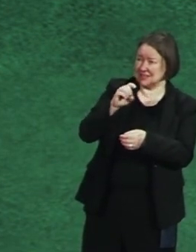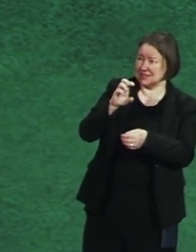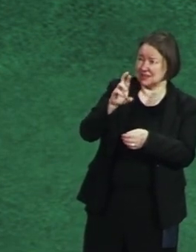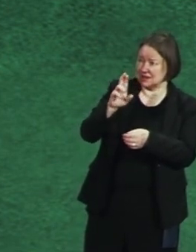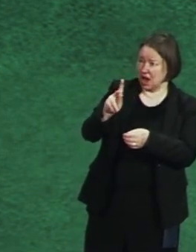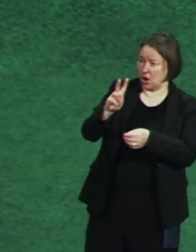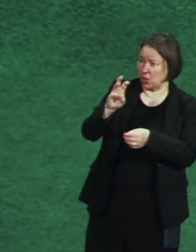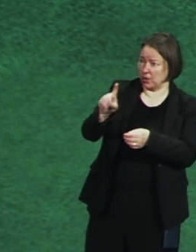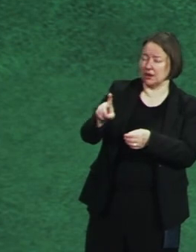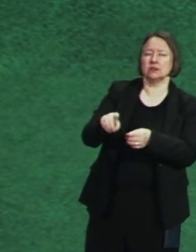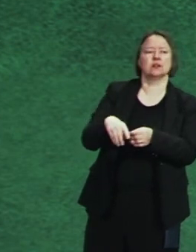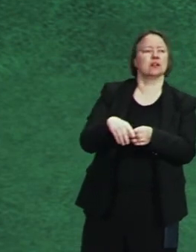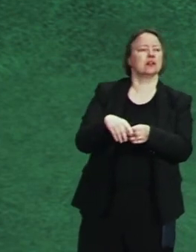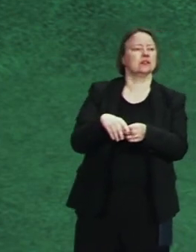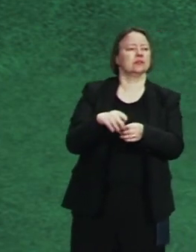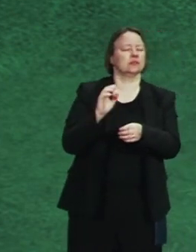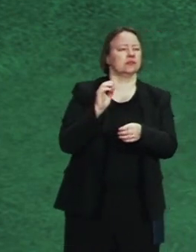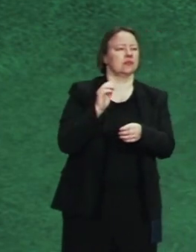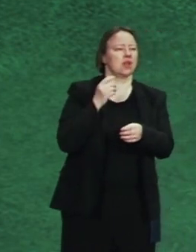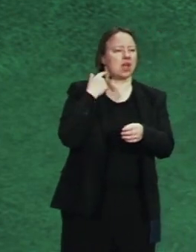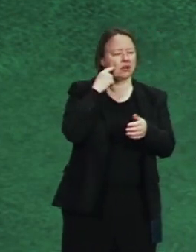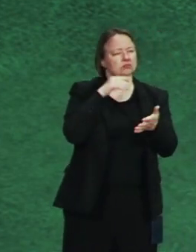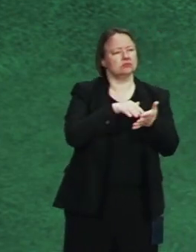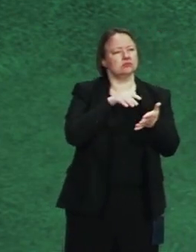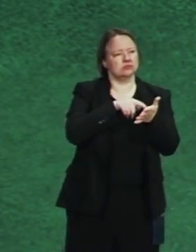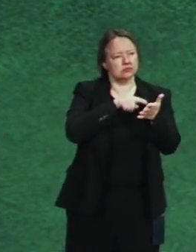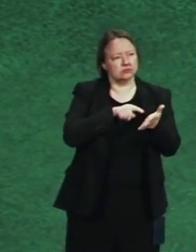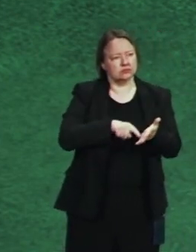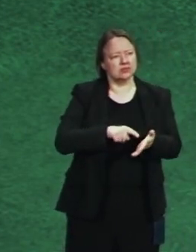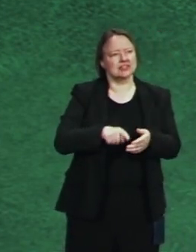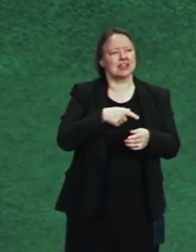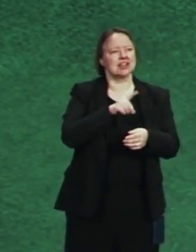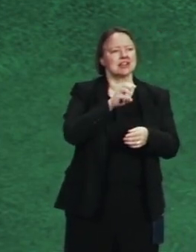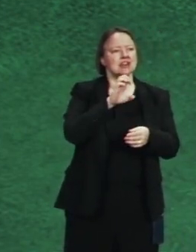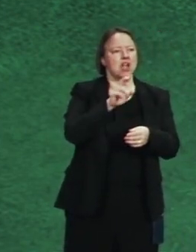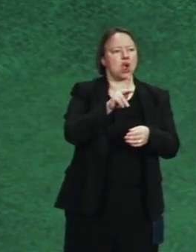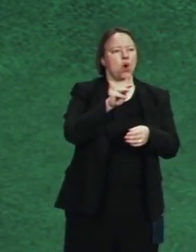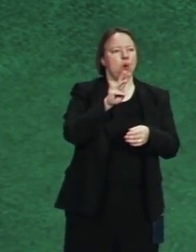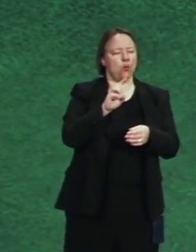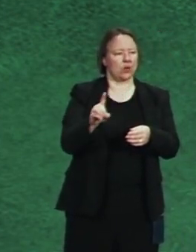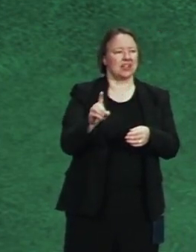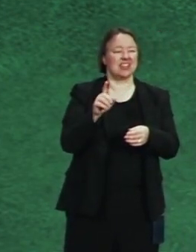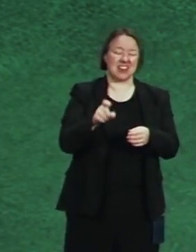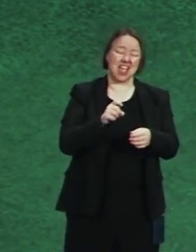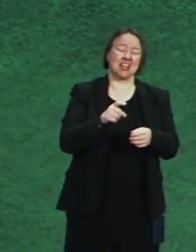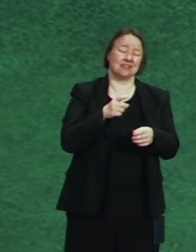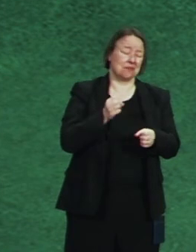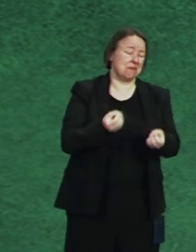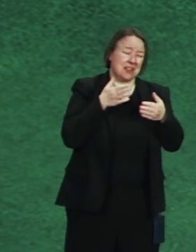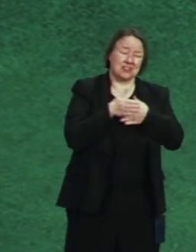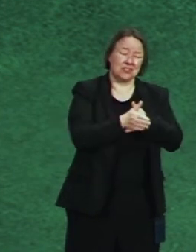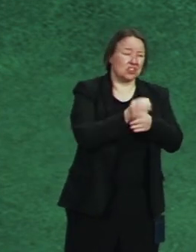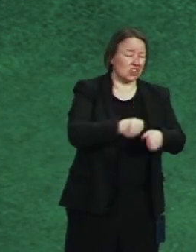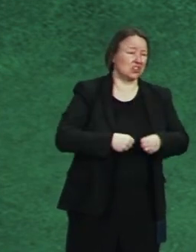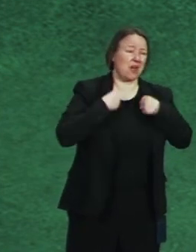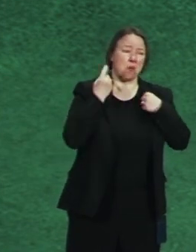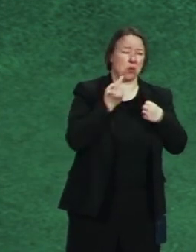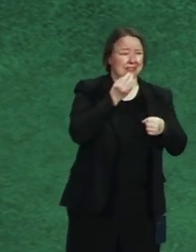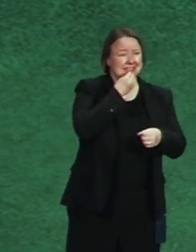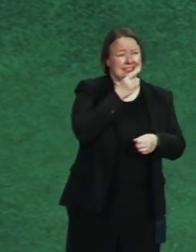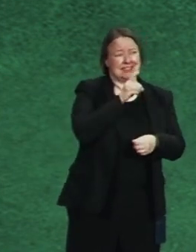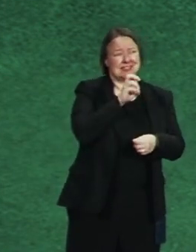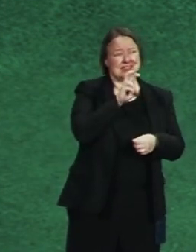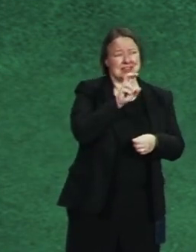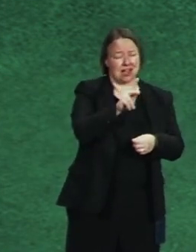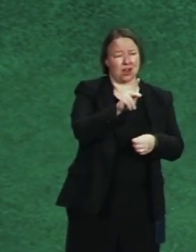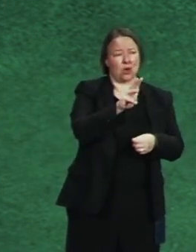So according to research, tilapia could exclusively survive on just duckweed alone, but that's not what we are doing. We want to make sure